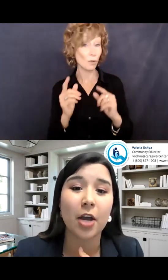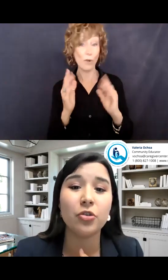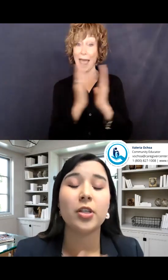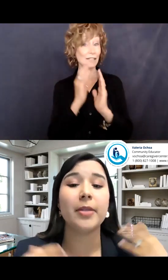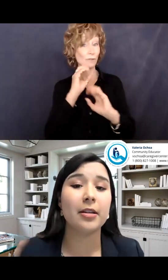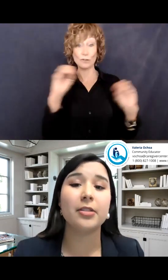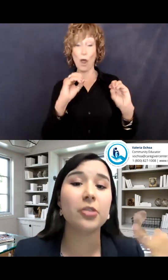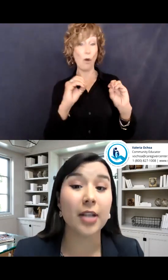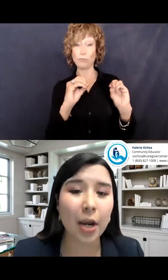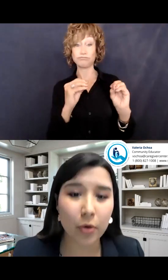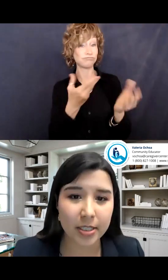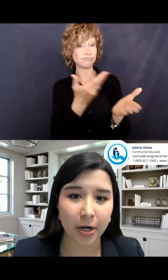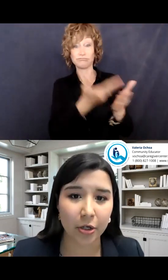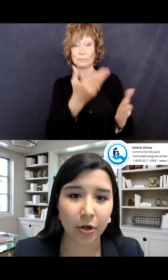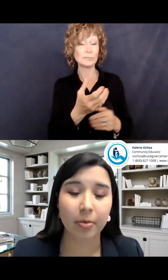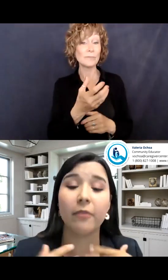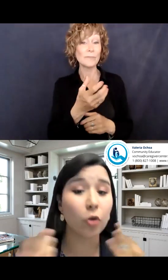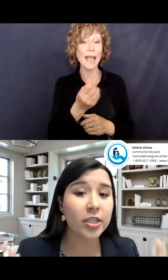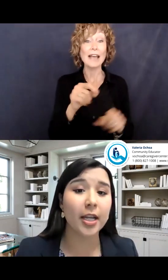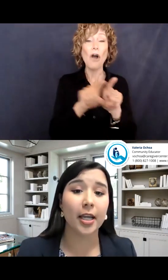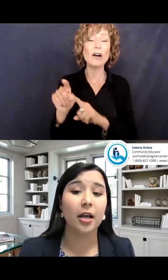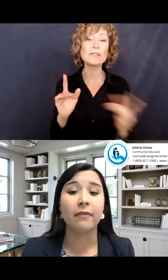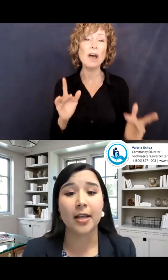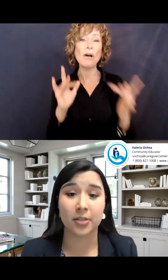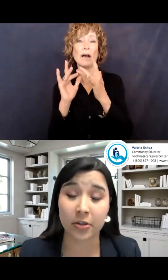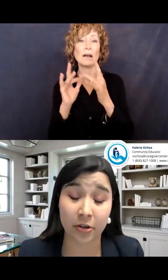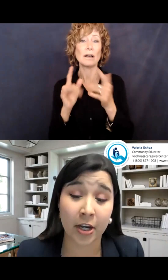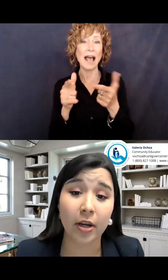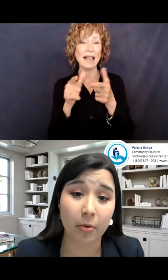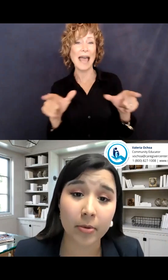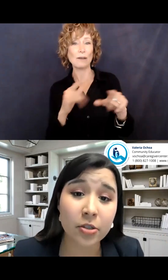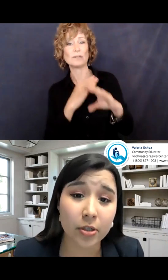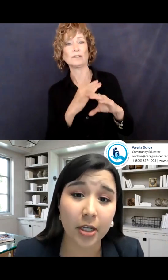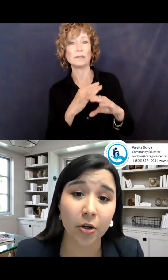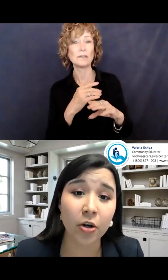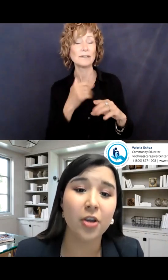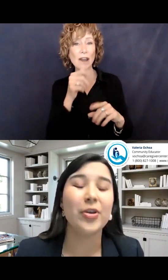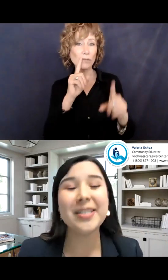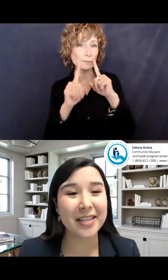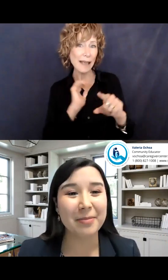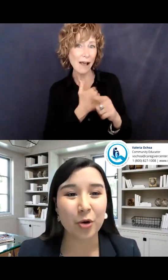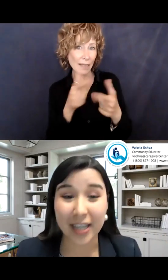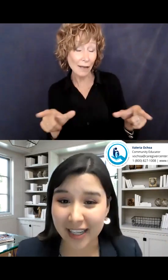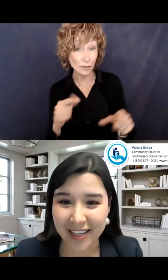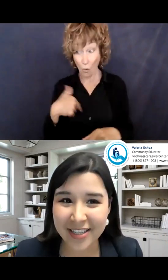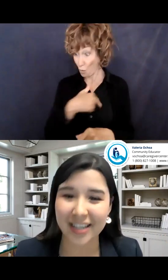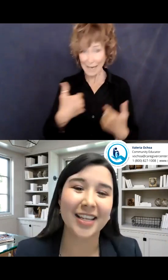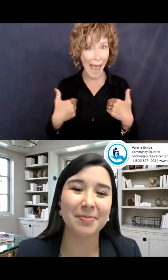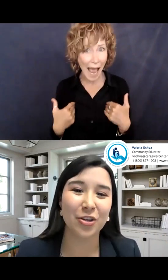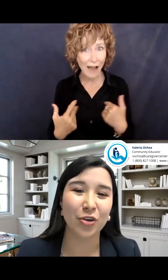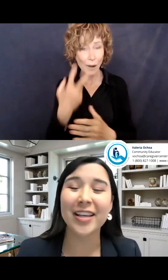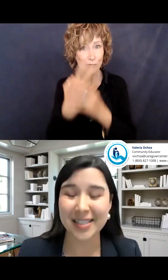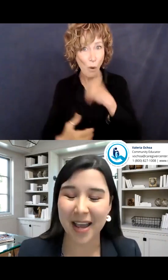don't reach out to us because there's a language barrier, but fortunate enough at Southern Caregiver Resource Center, we speak both English